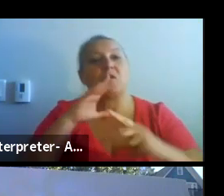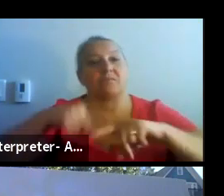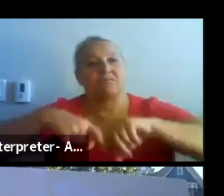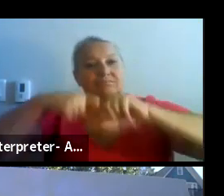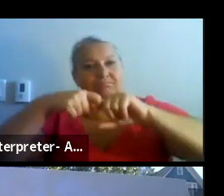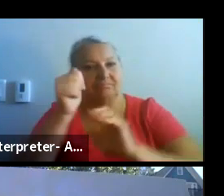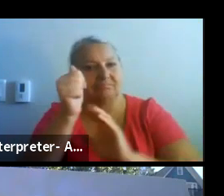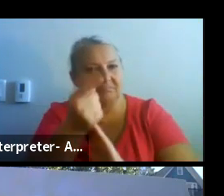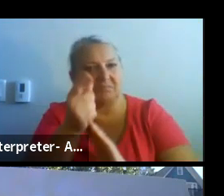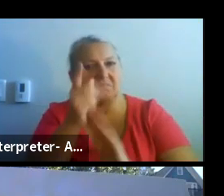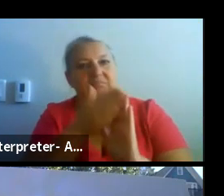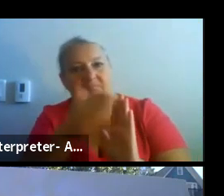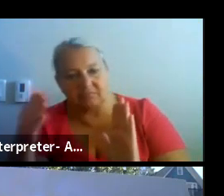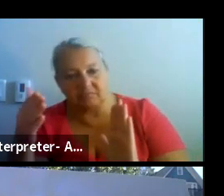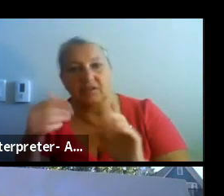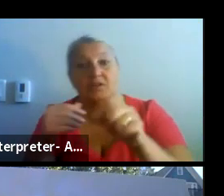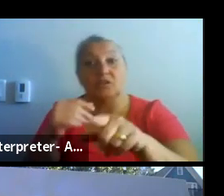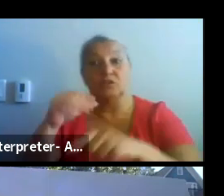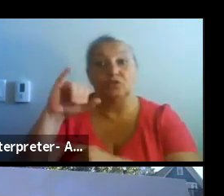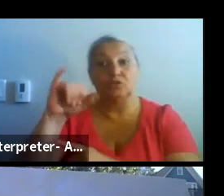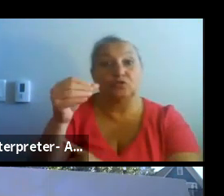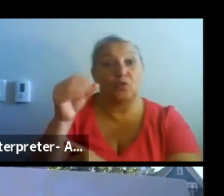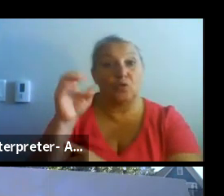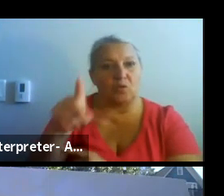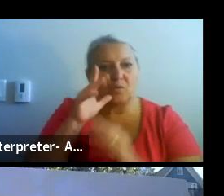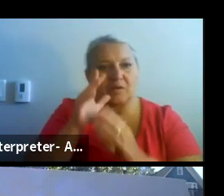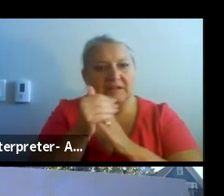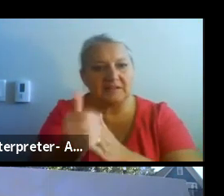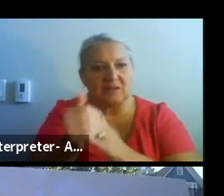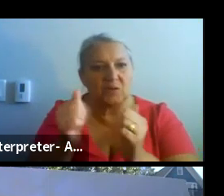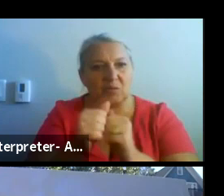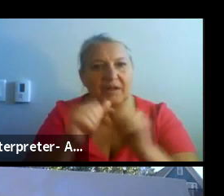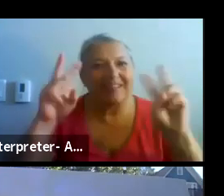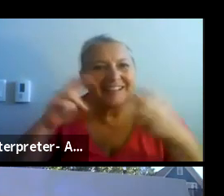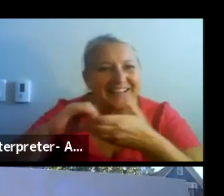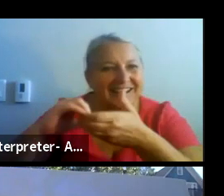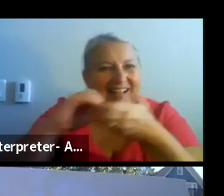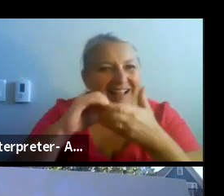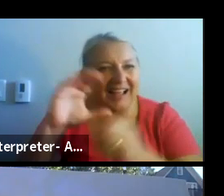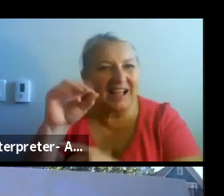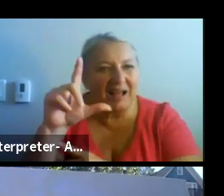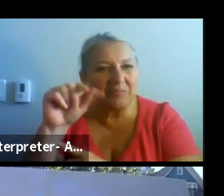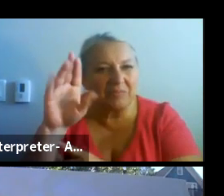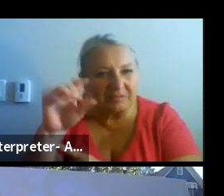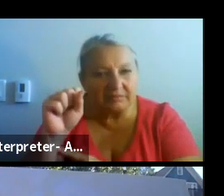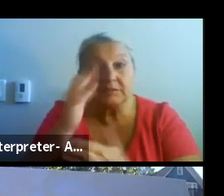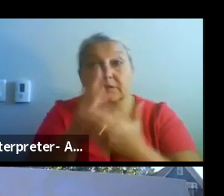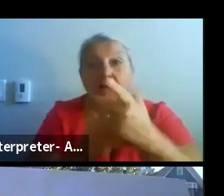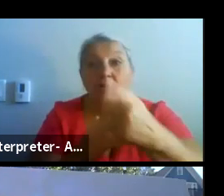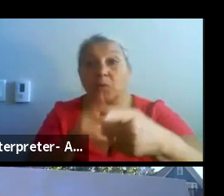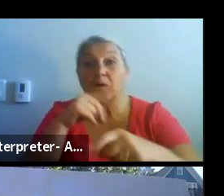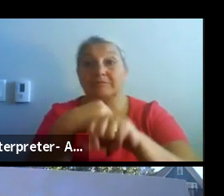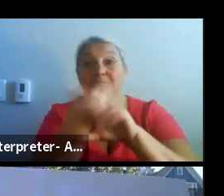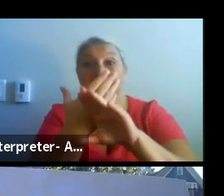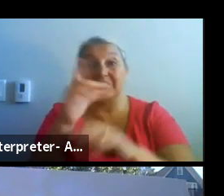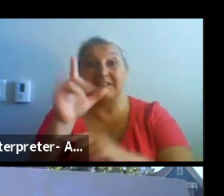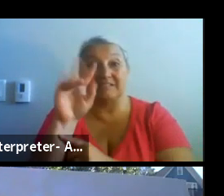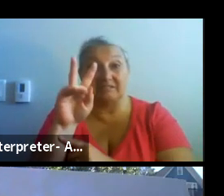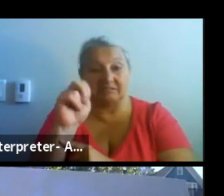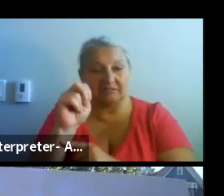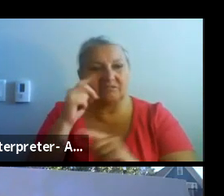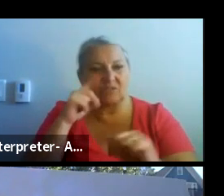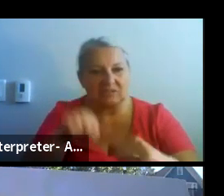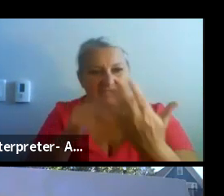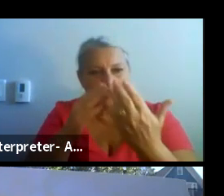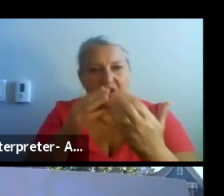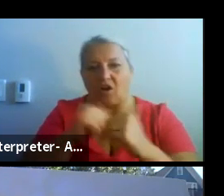will lead creative collaborators in turn, and those tuning in live through elements of the process developed for encounters at the